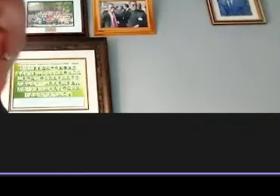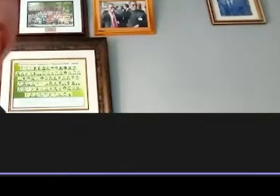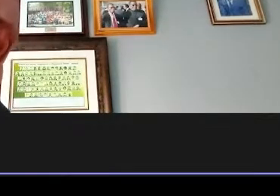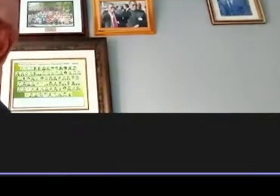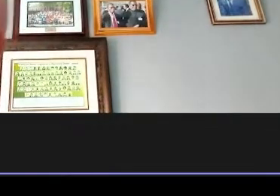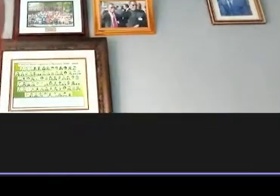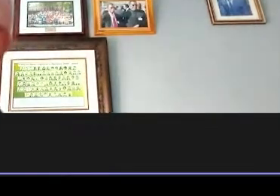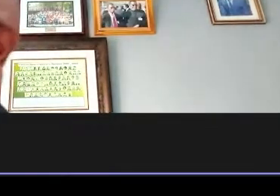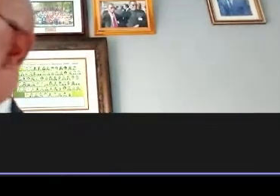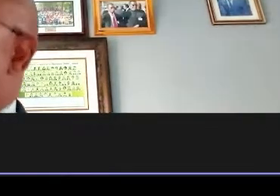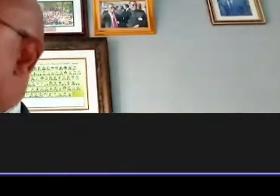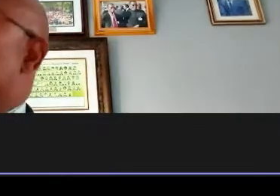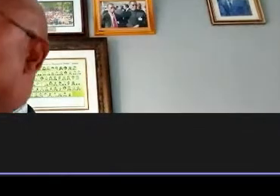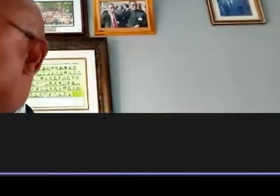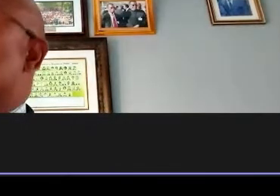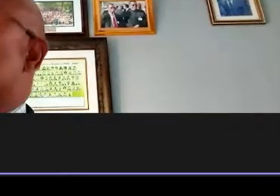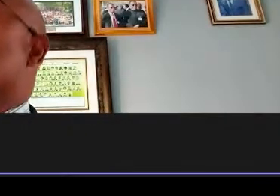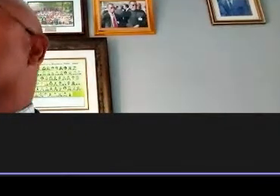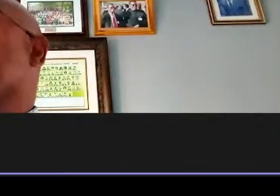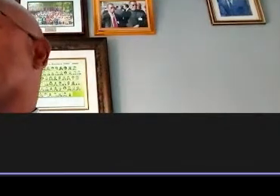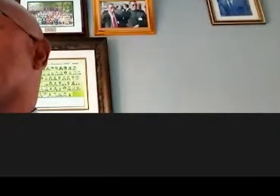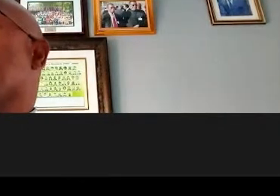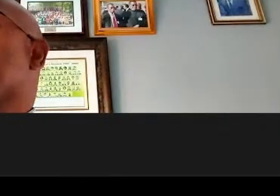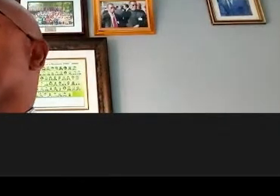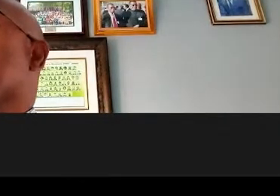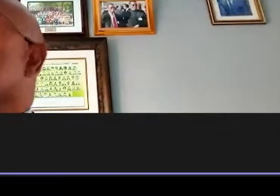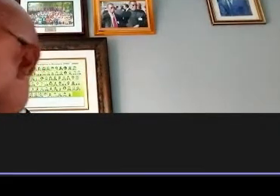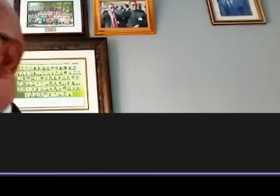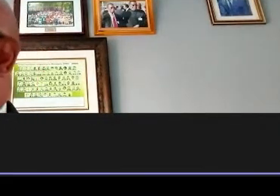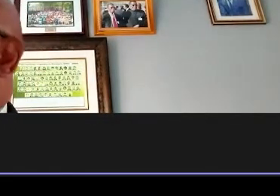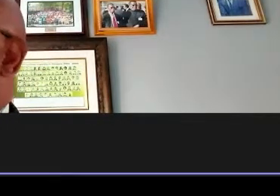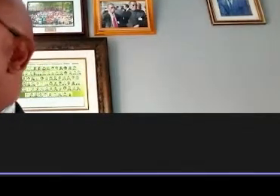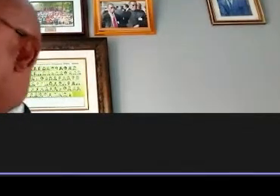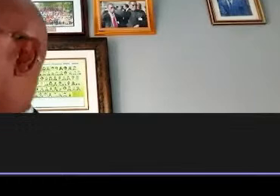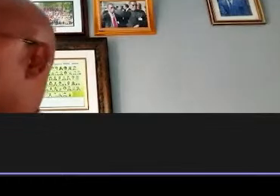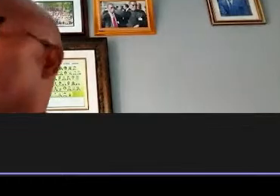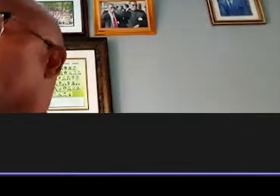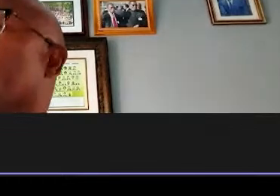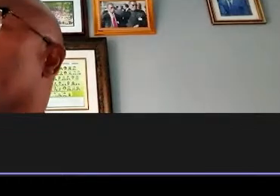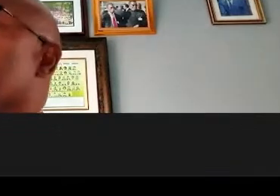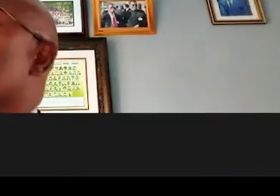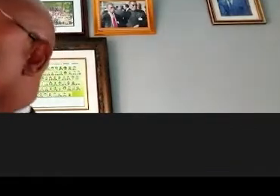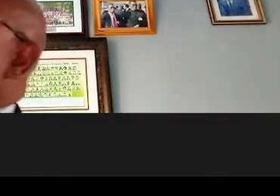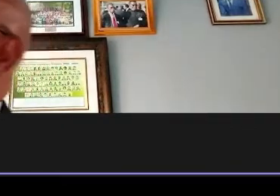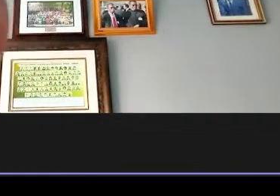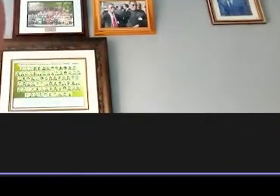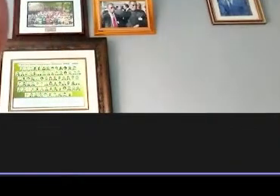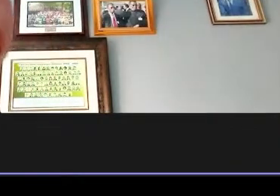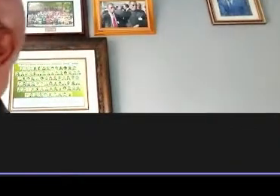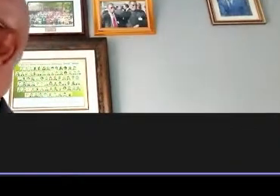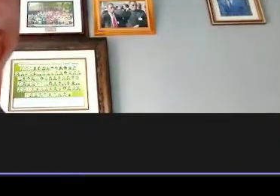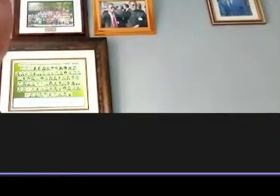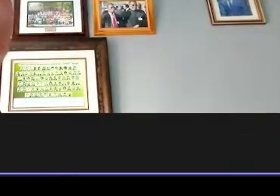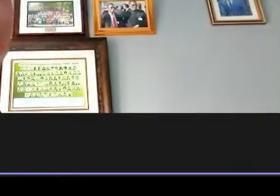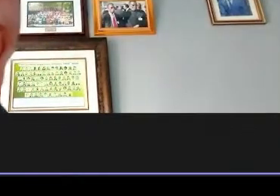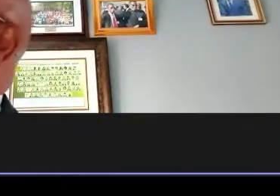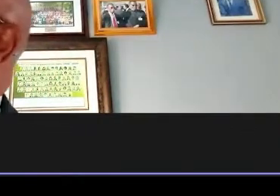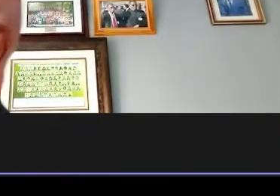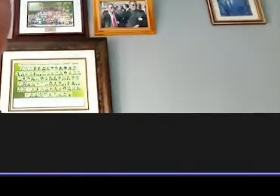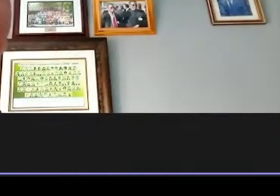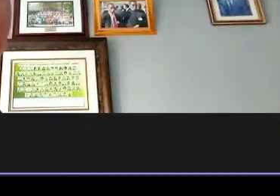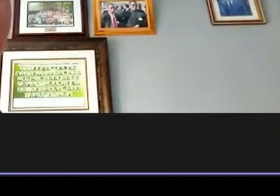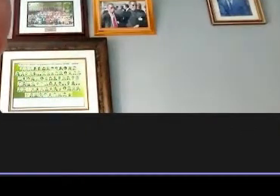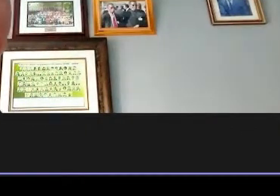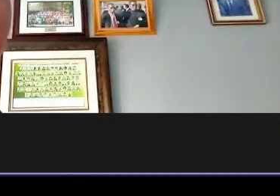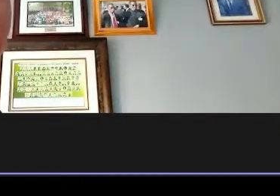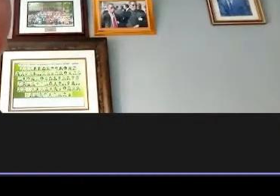to condone some of the irregular transactions. It later says the following: in the case of the provincial